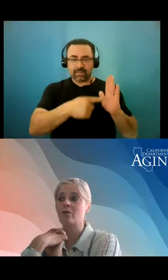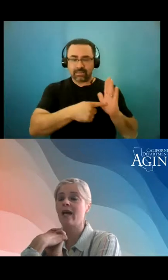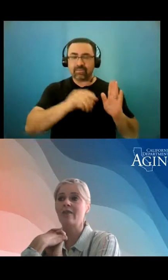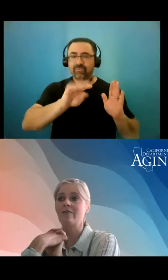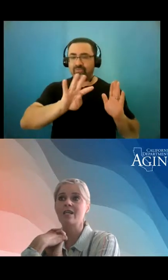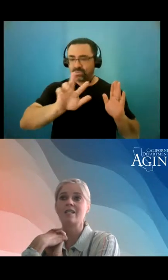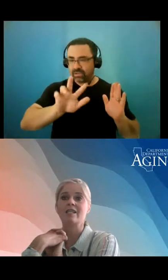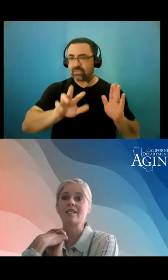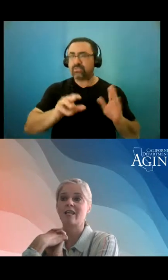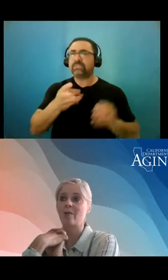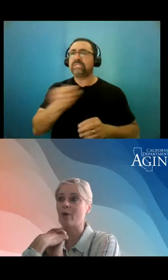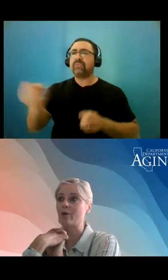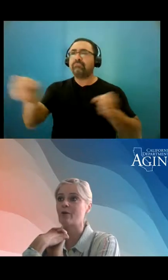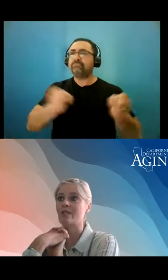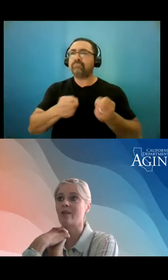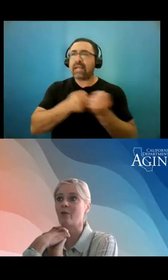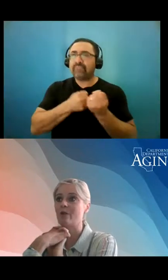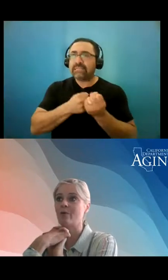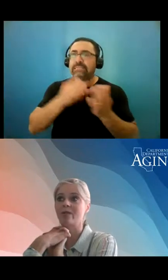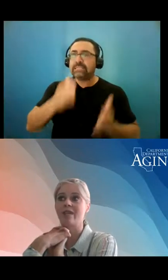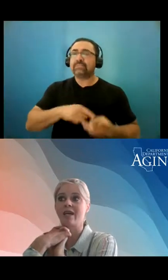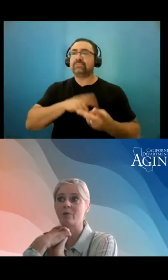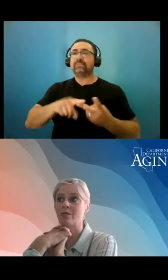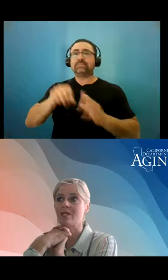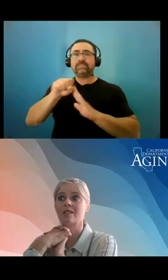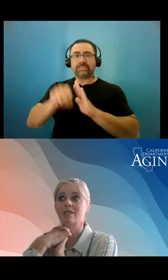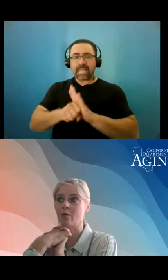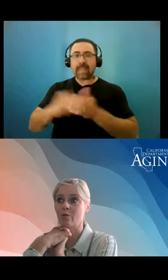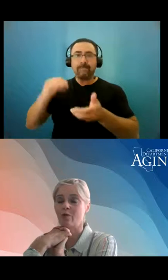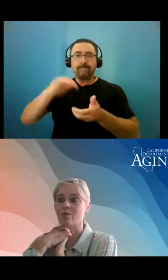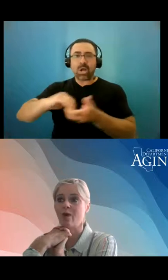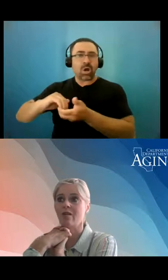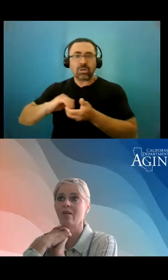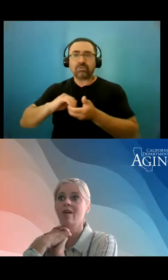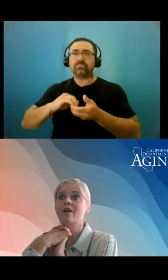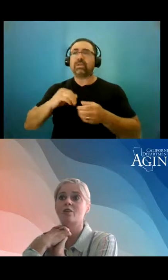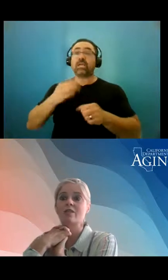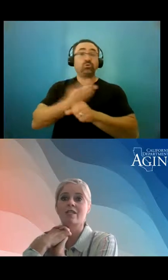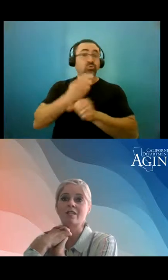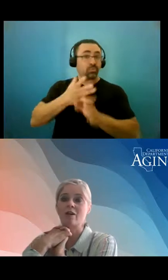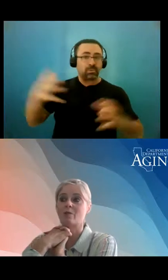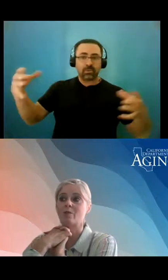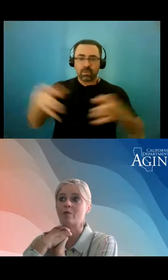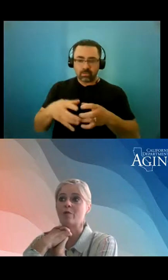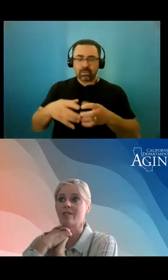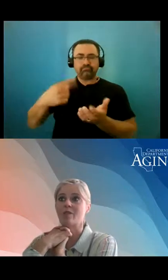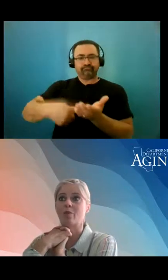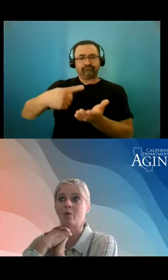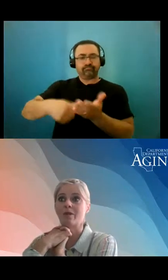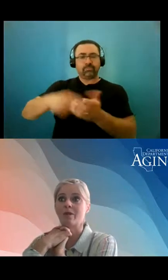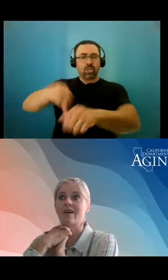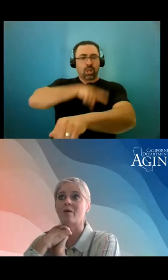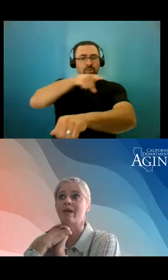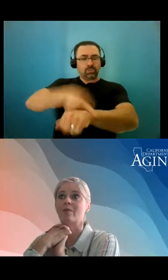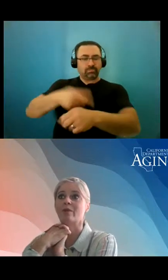several advocates and state partners and other people with expertise, consumers as well, to discuss long-term services and